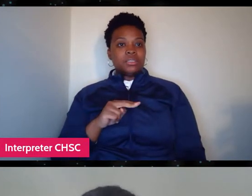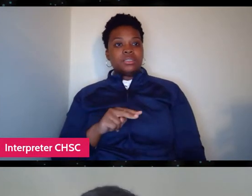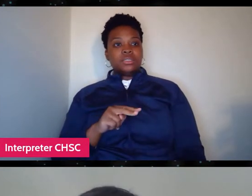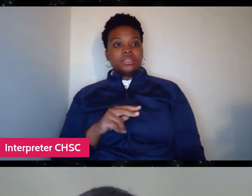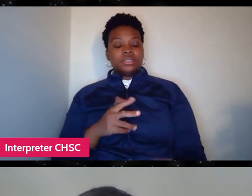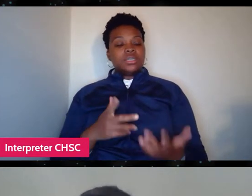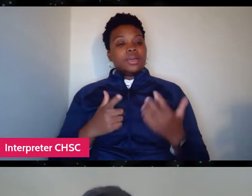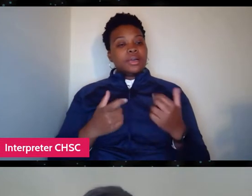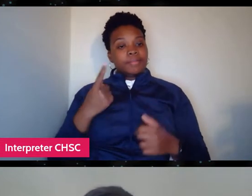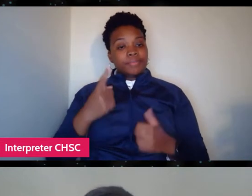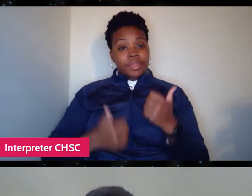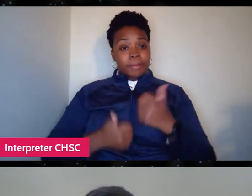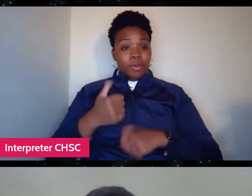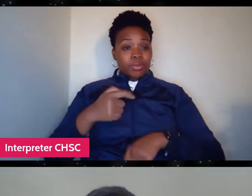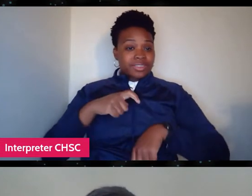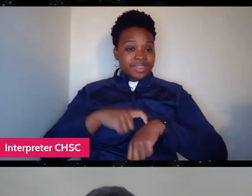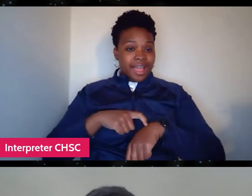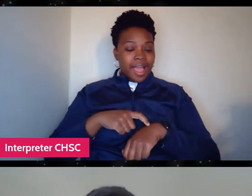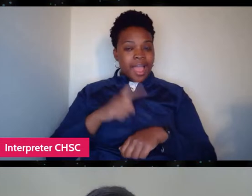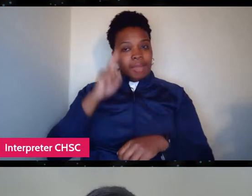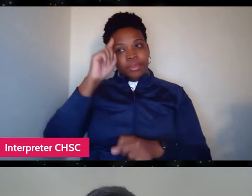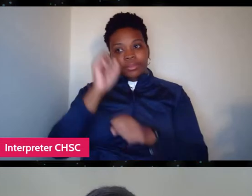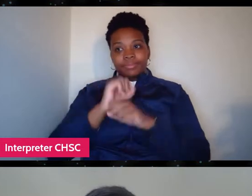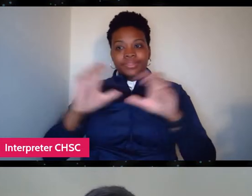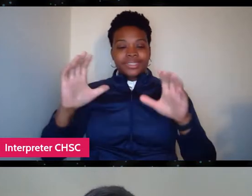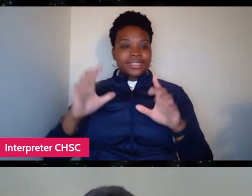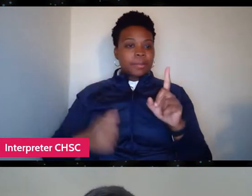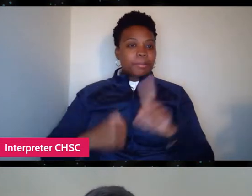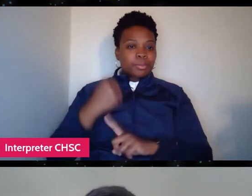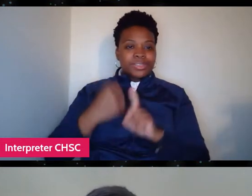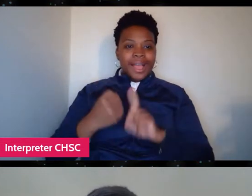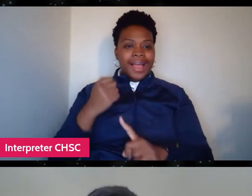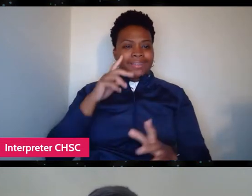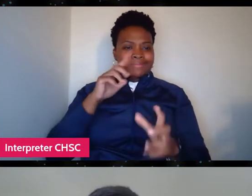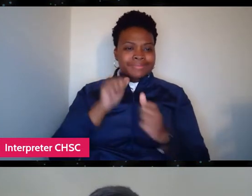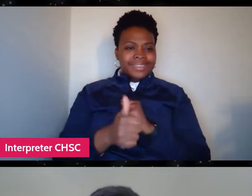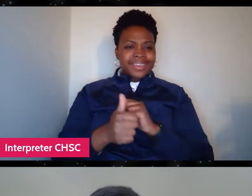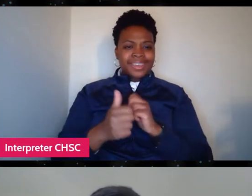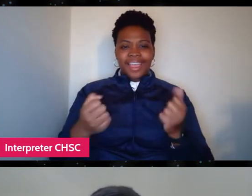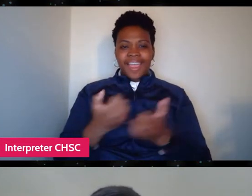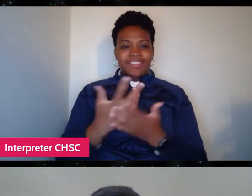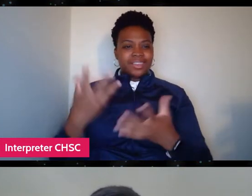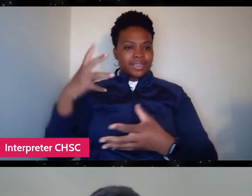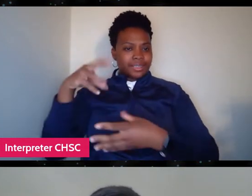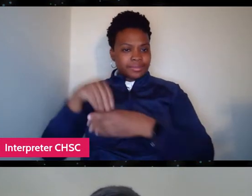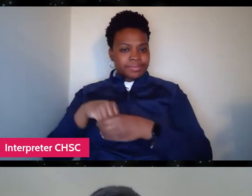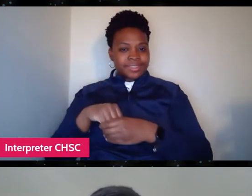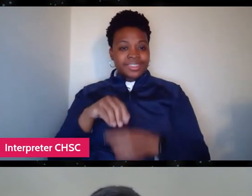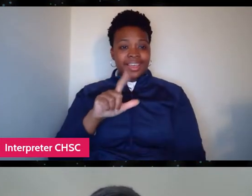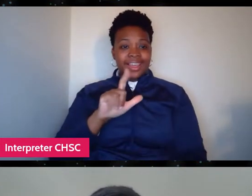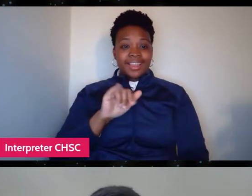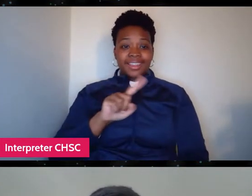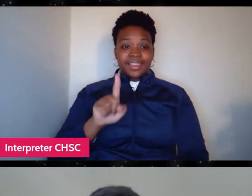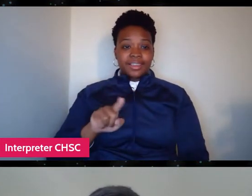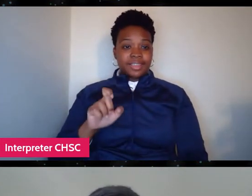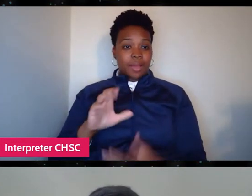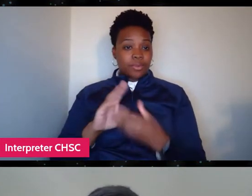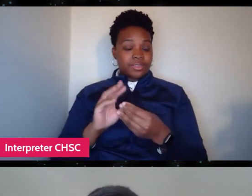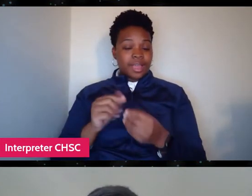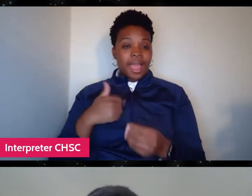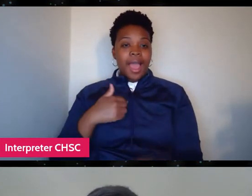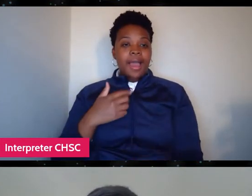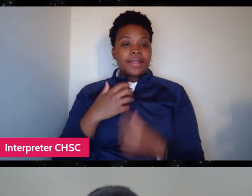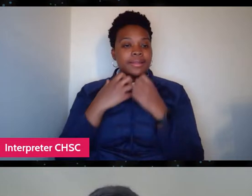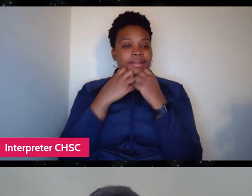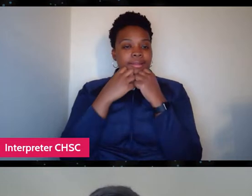time you just picture the brutality of what all of that entails. And Liz, I just have to say that I